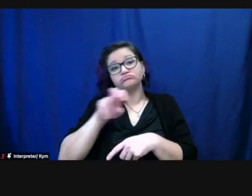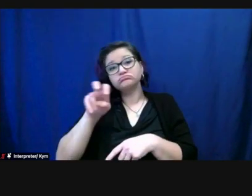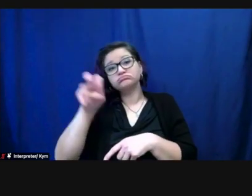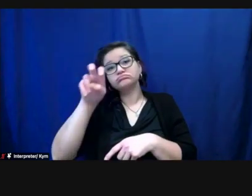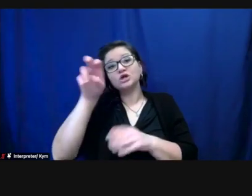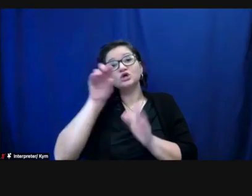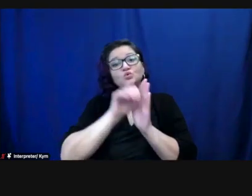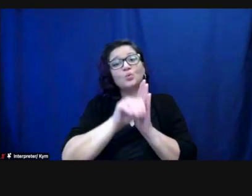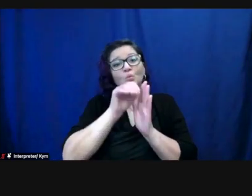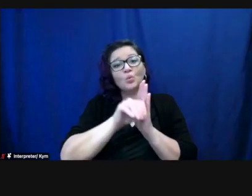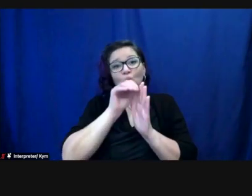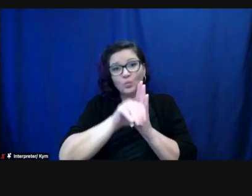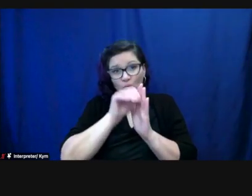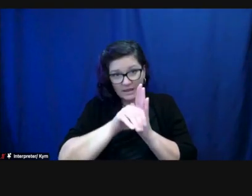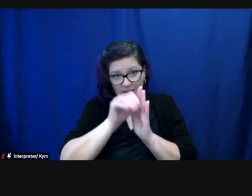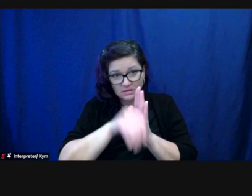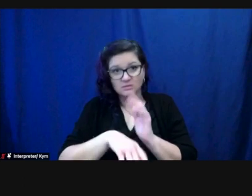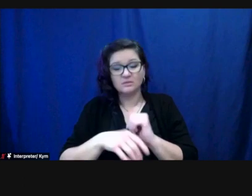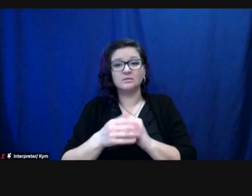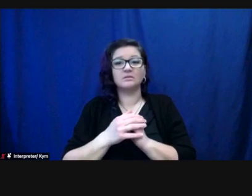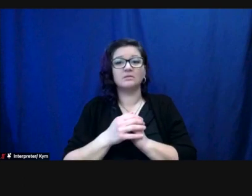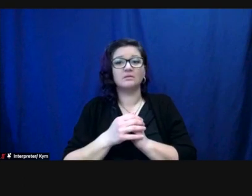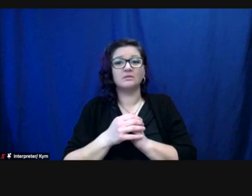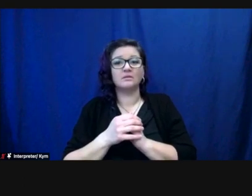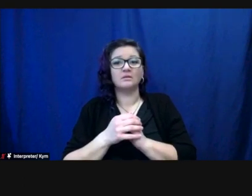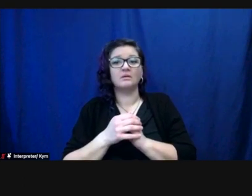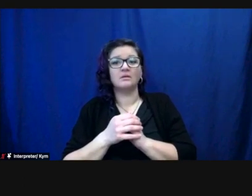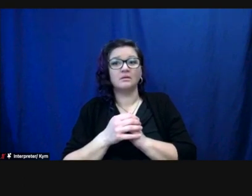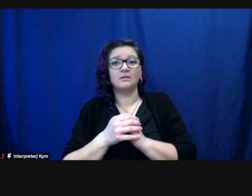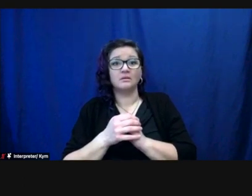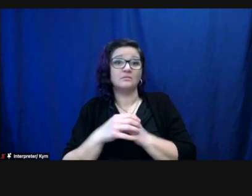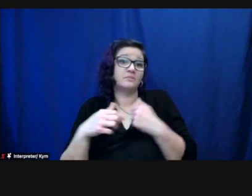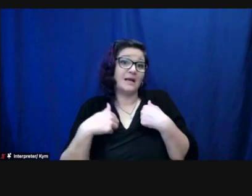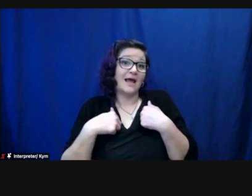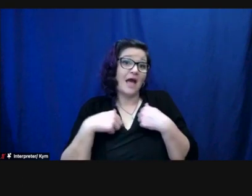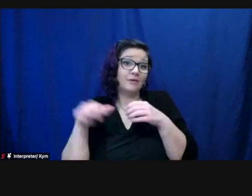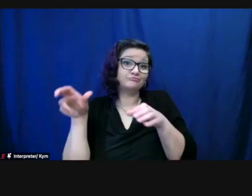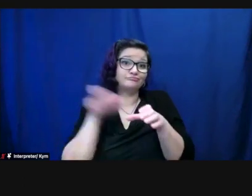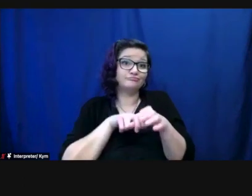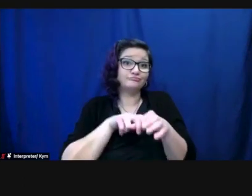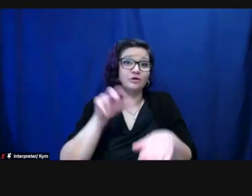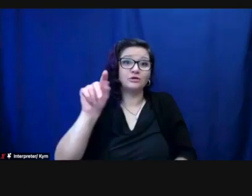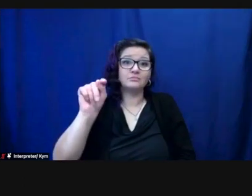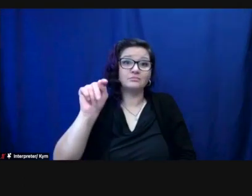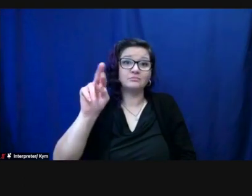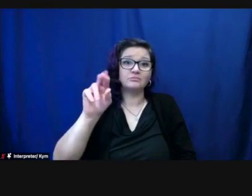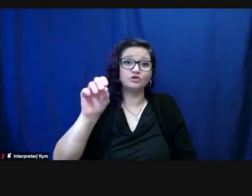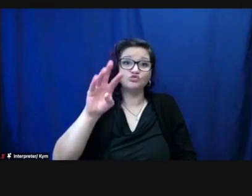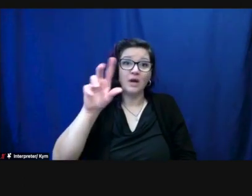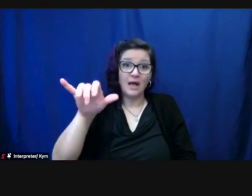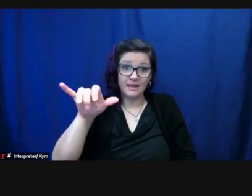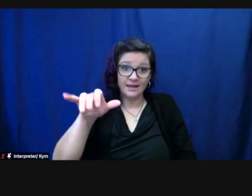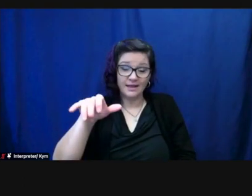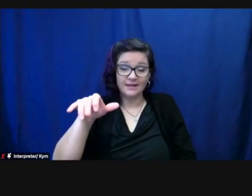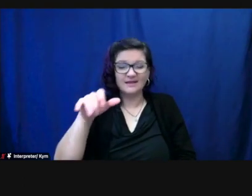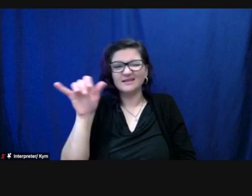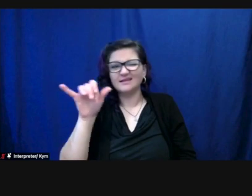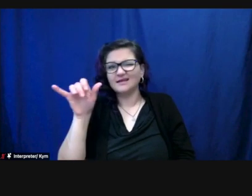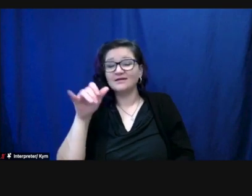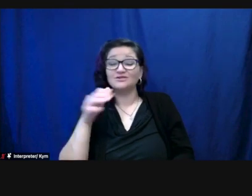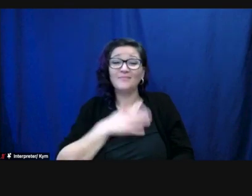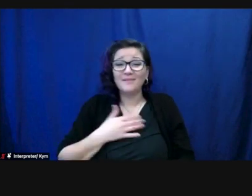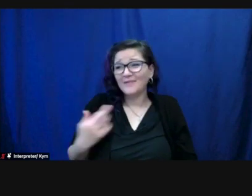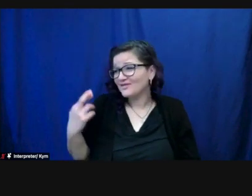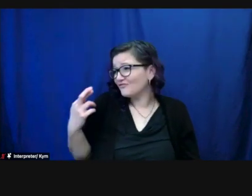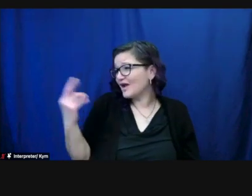Orleans. And I took a trolley ride. Mm-hmm. And my best friend and I were so proud